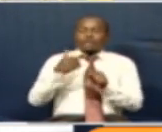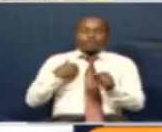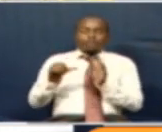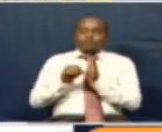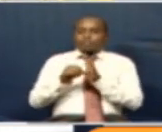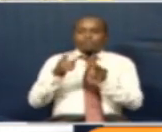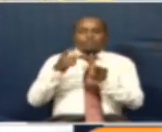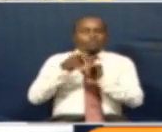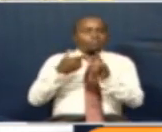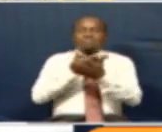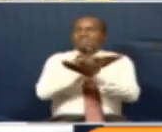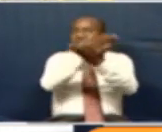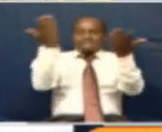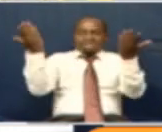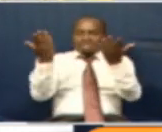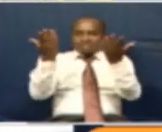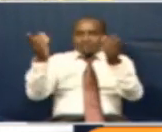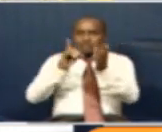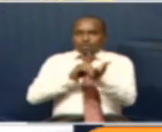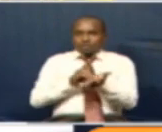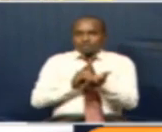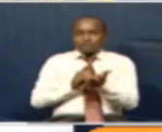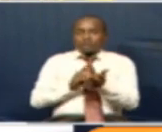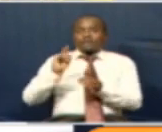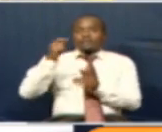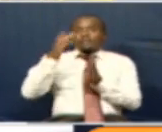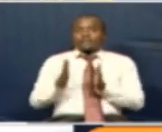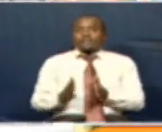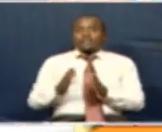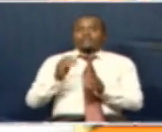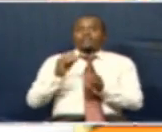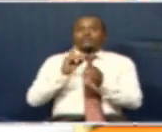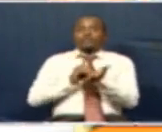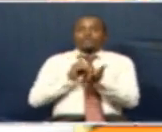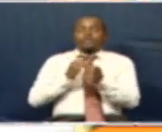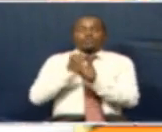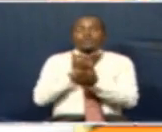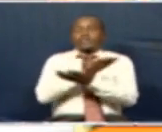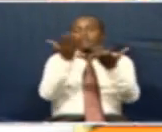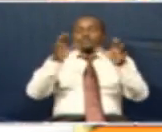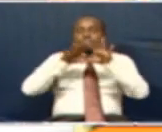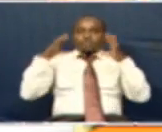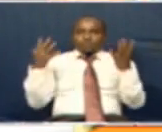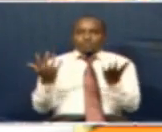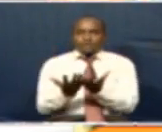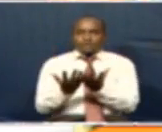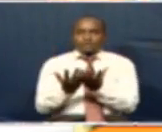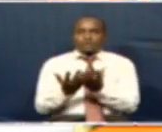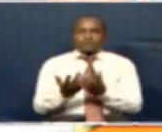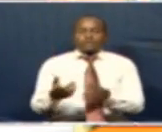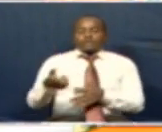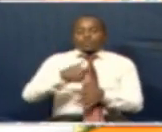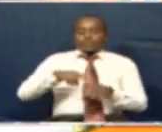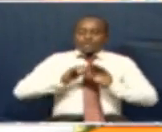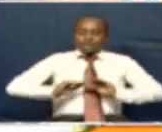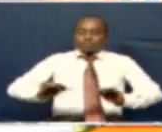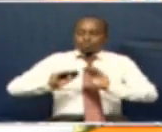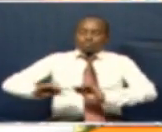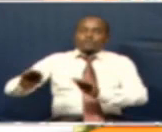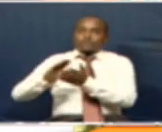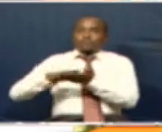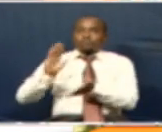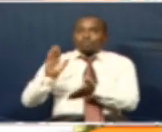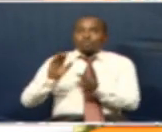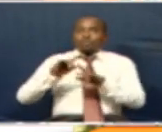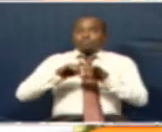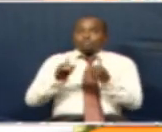the world, anywhere. In fact, Kenyan doctors work all over the world. We're training more. That is a midterm intervention. But